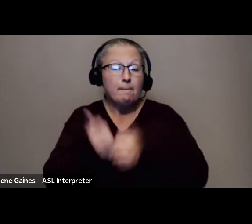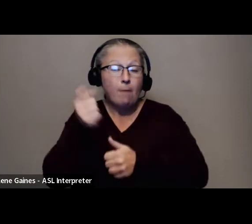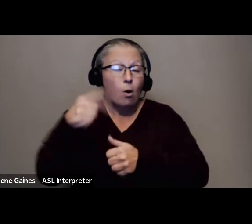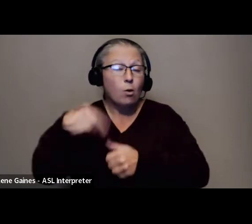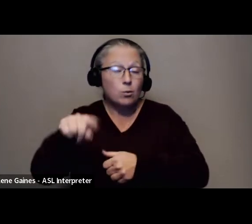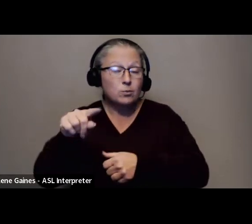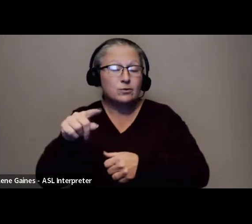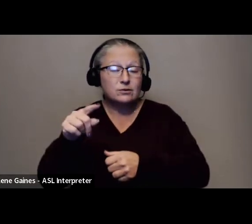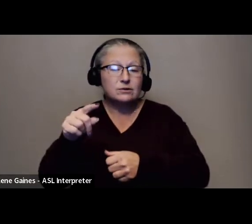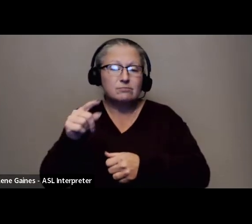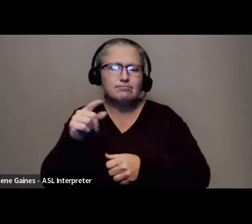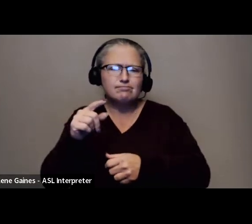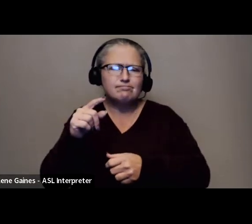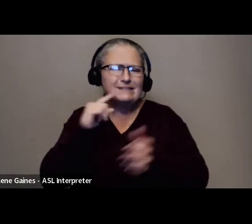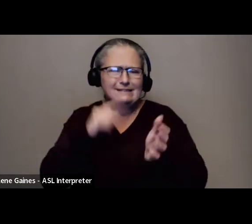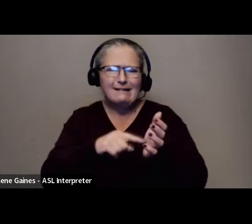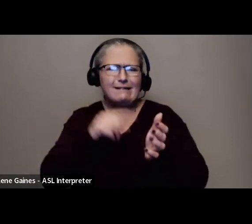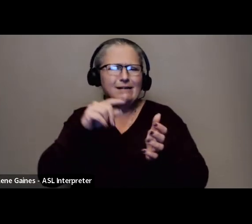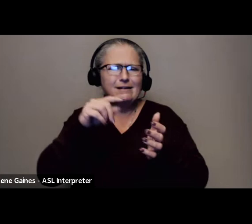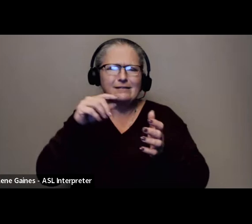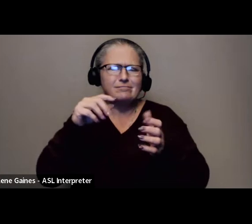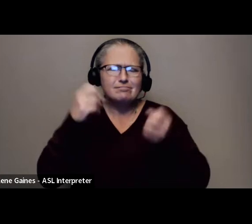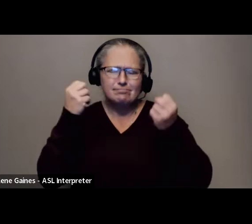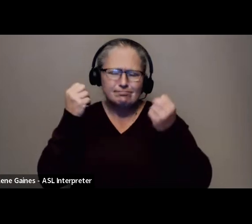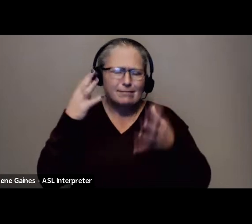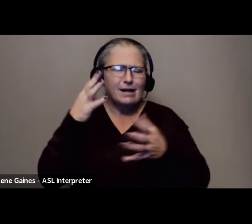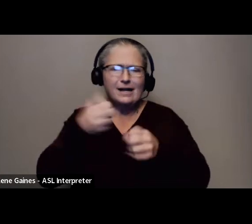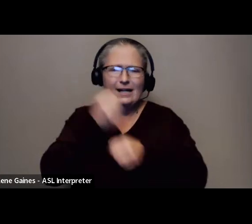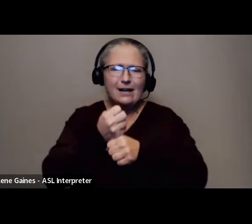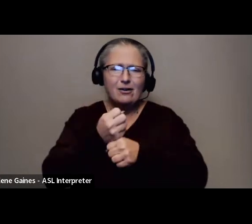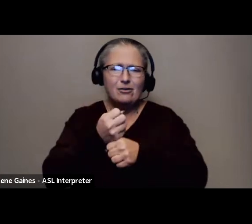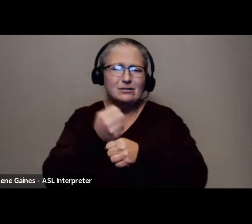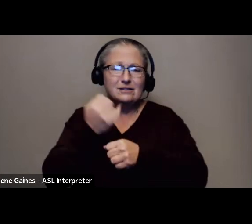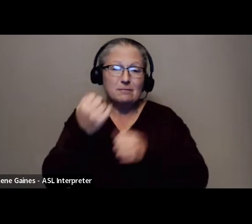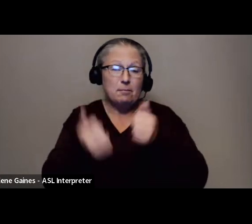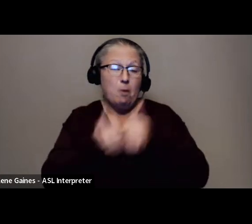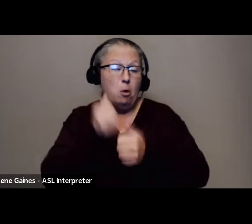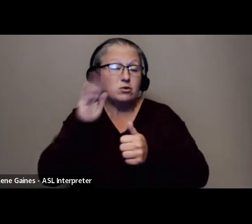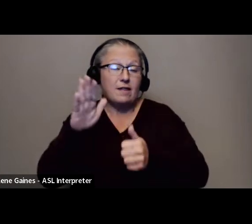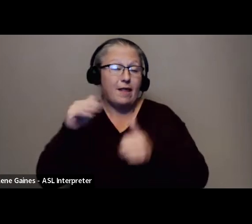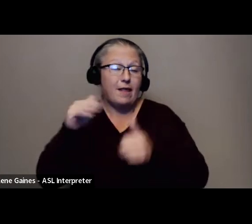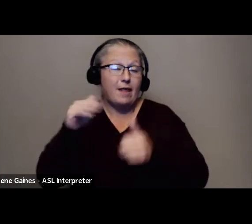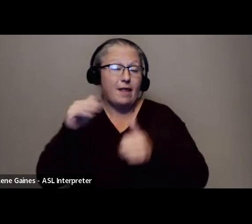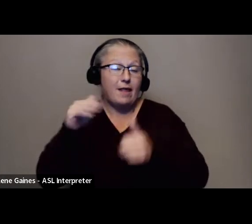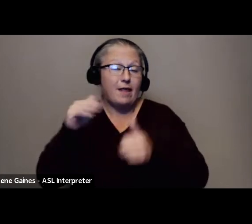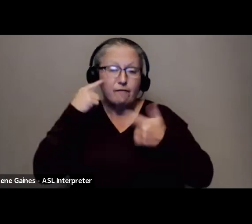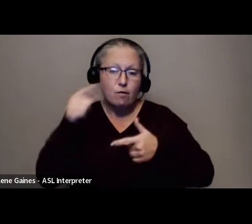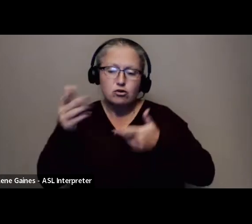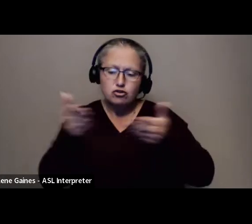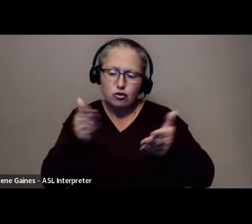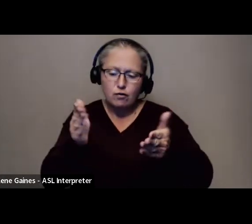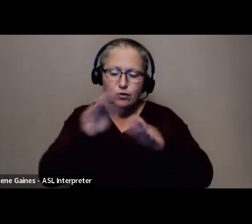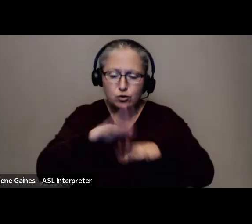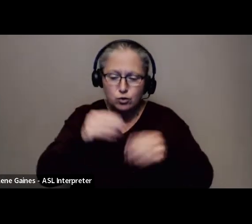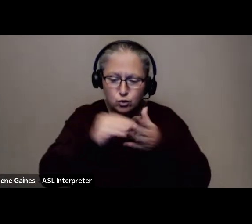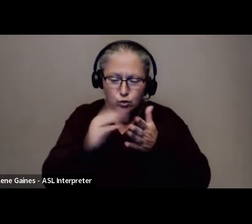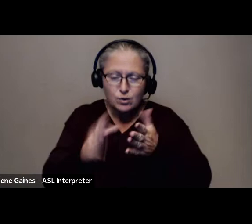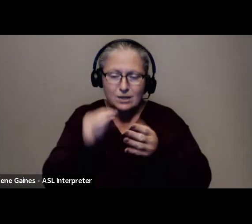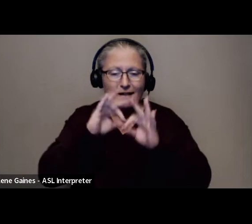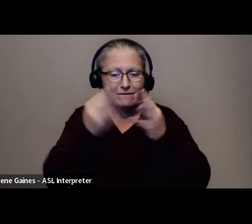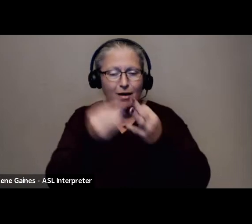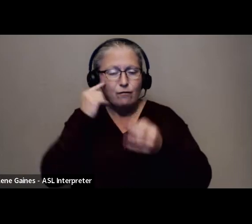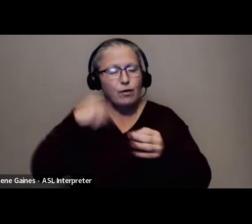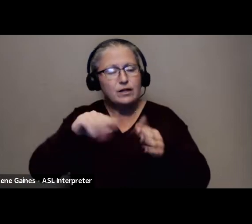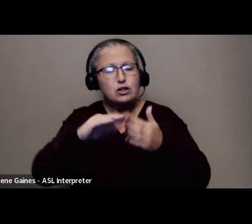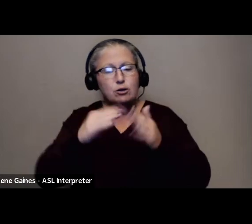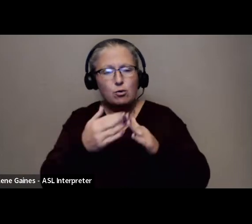in our district have dedicated decades, if not their entire adult lives, to the service of the students and family of this community.